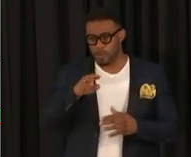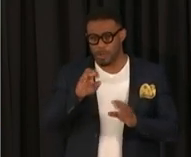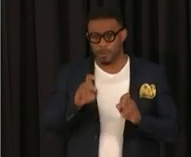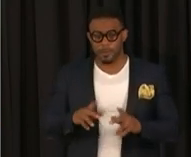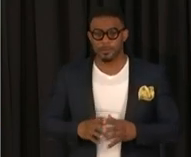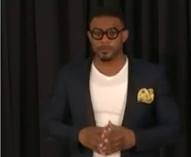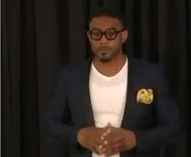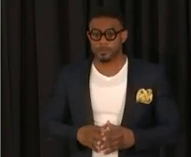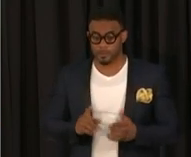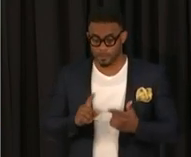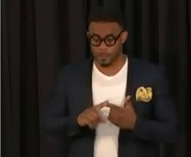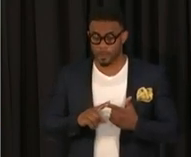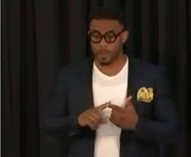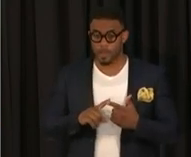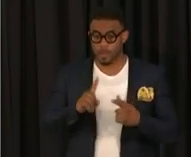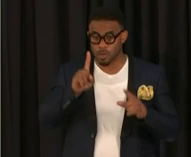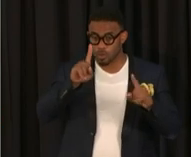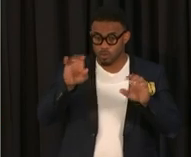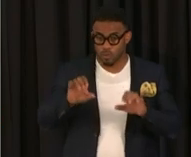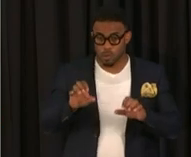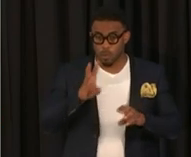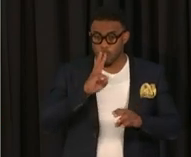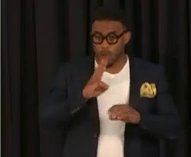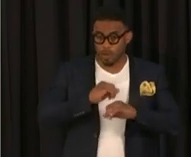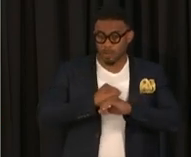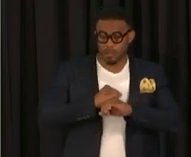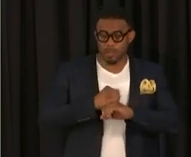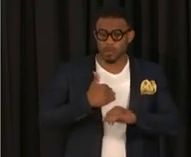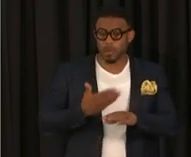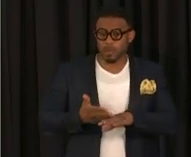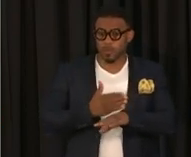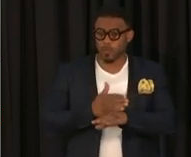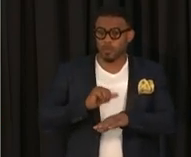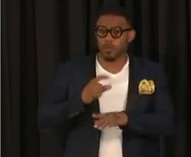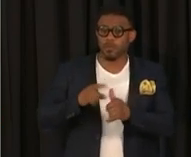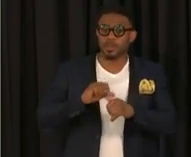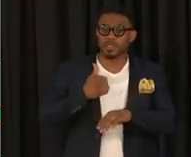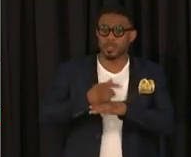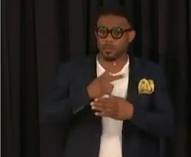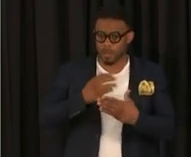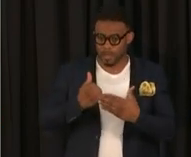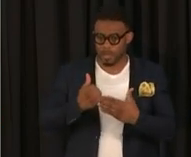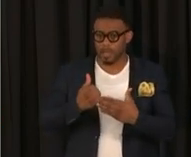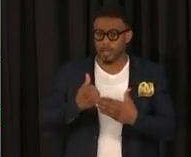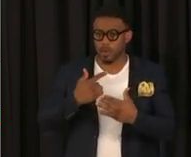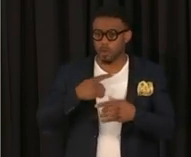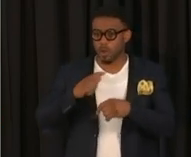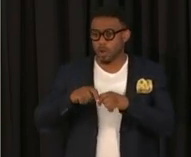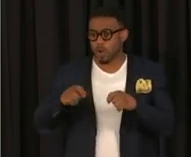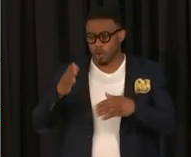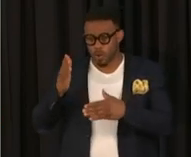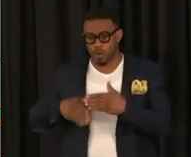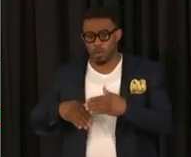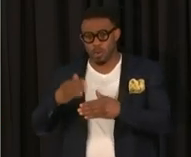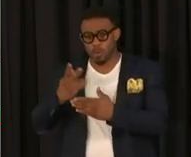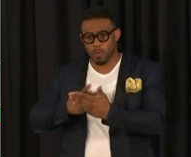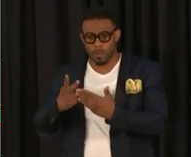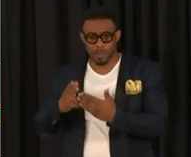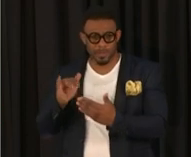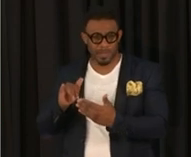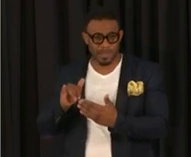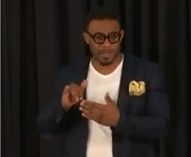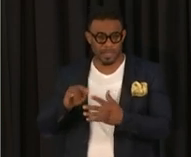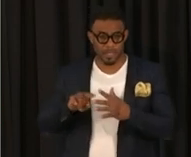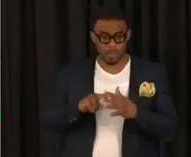opportunities. Stormwater resilience, we've actually approved our first set of projects, and we're in the process of closing a program